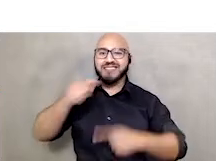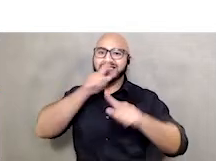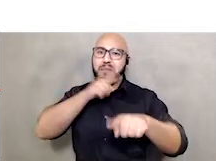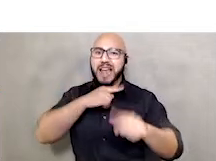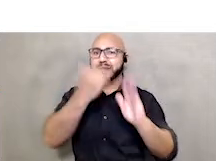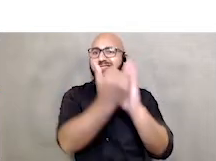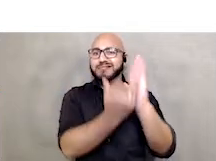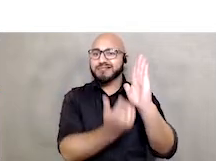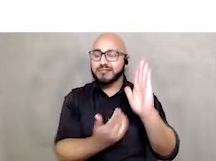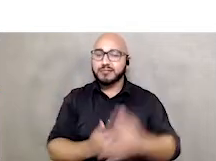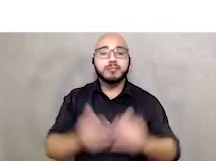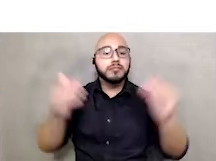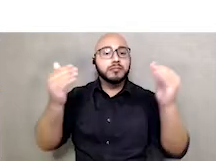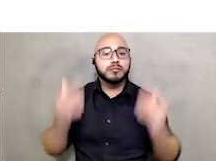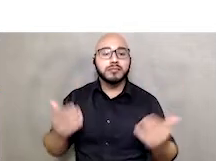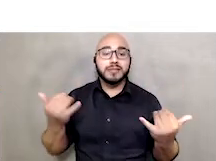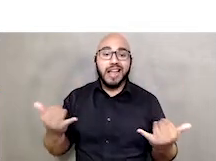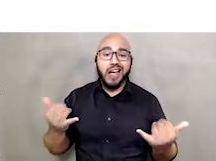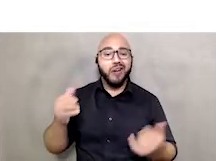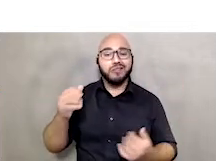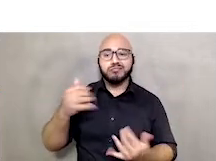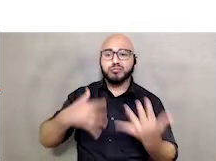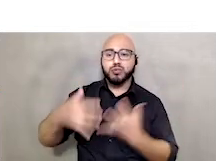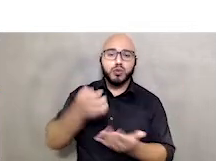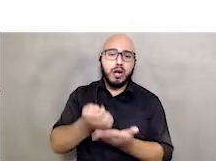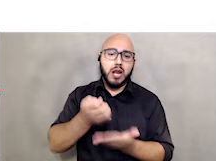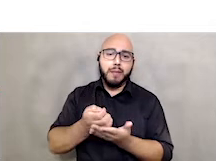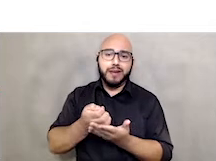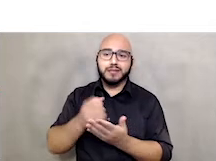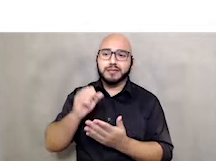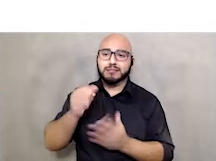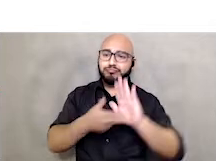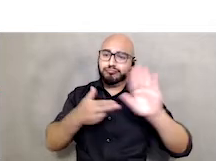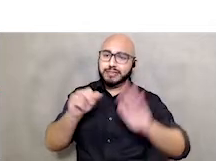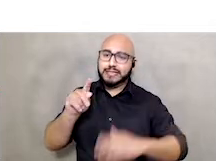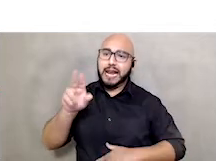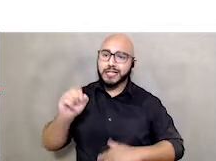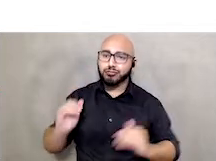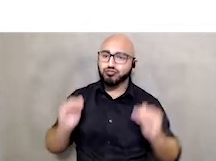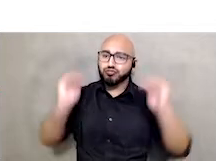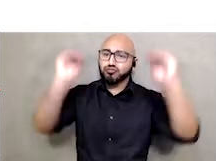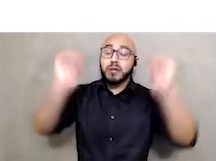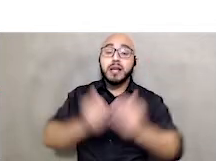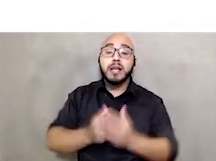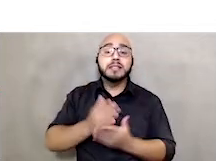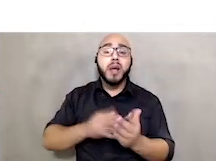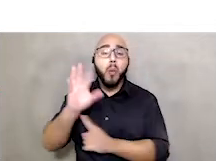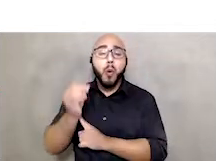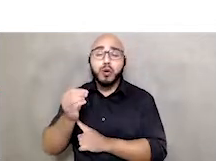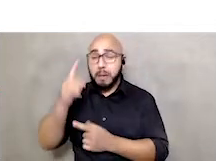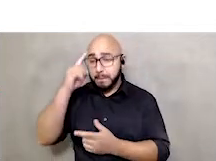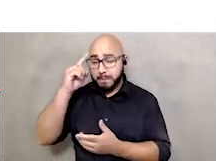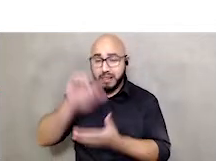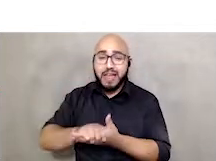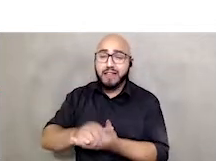Now I want to talk about social economic status. Some cultures believe that social economic status is the most important thing to